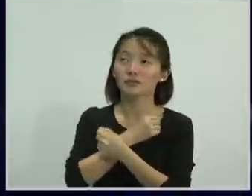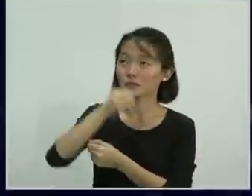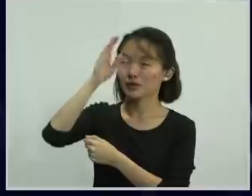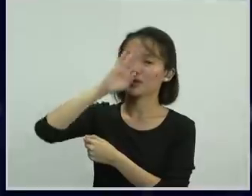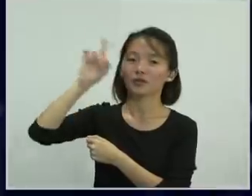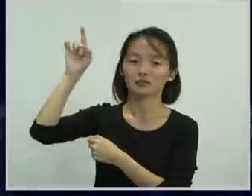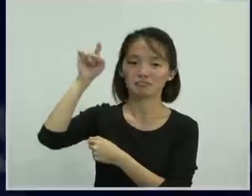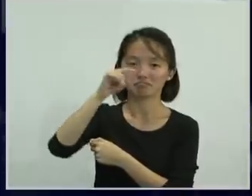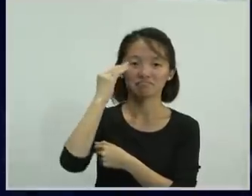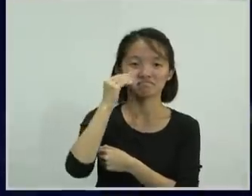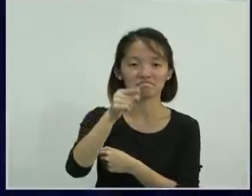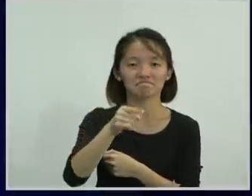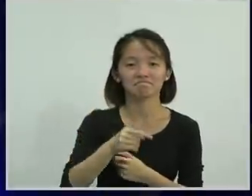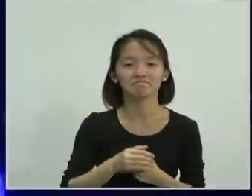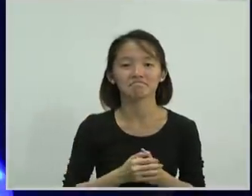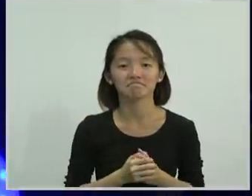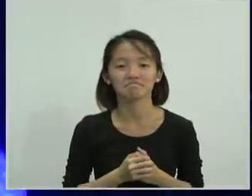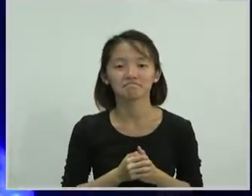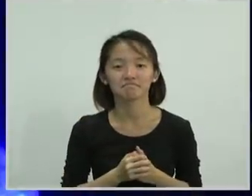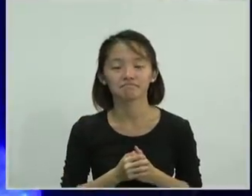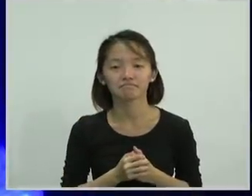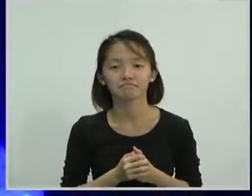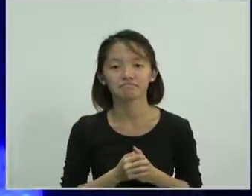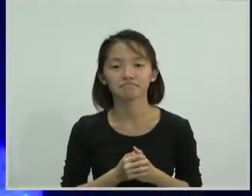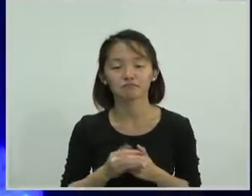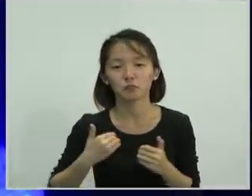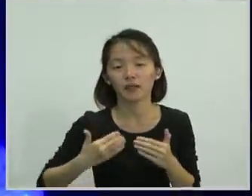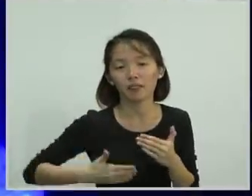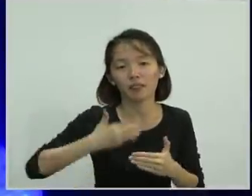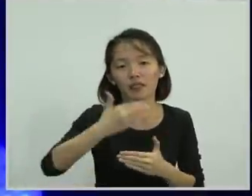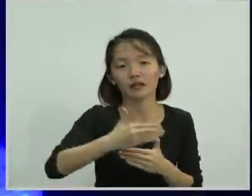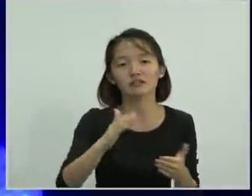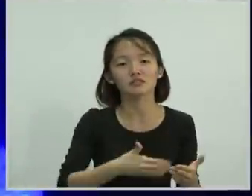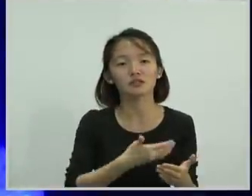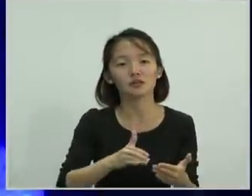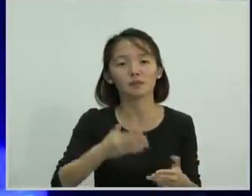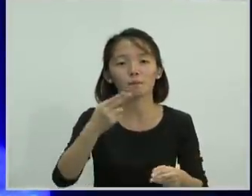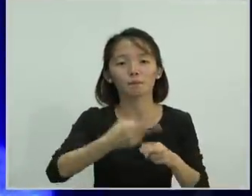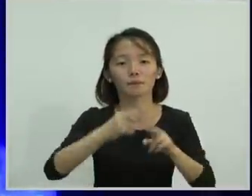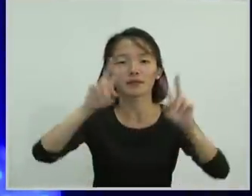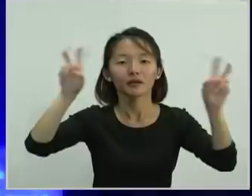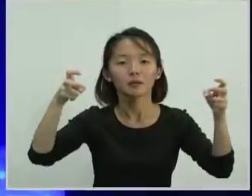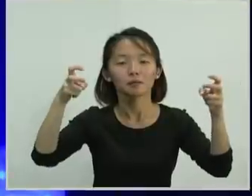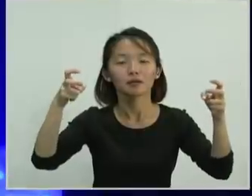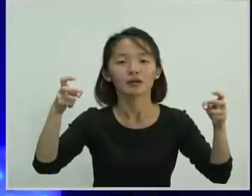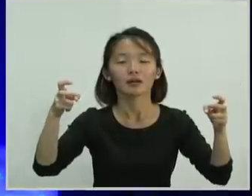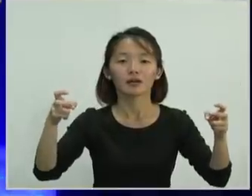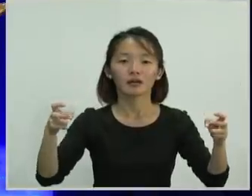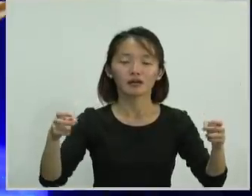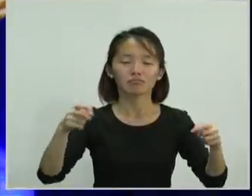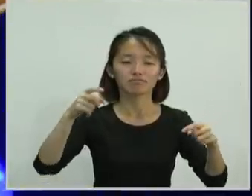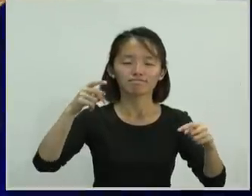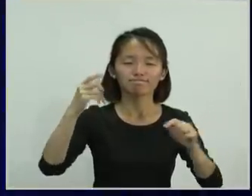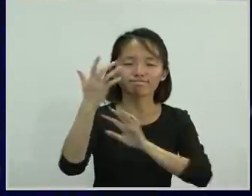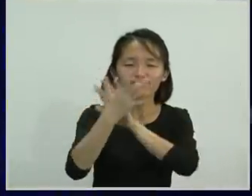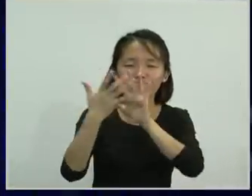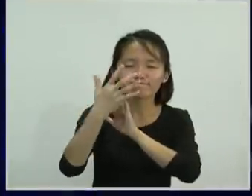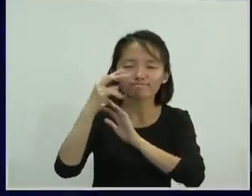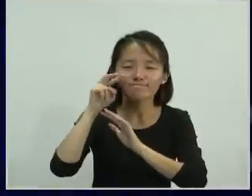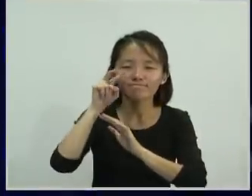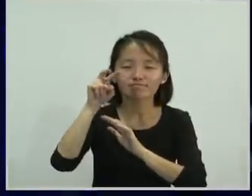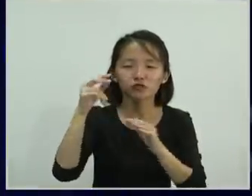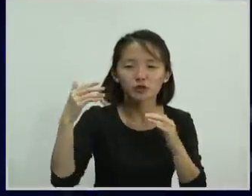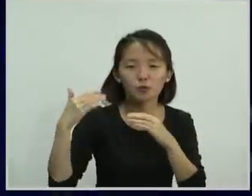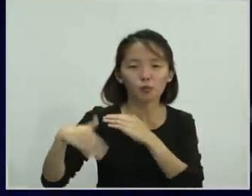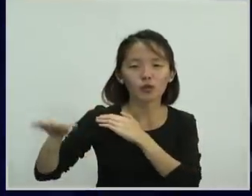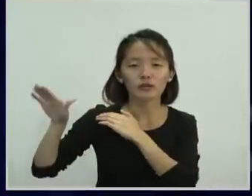My next song is called Invisible Wings. God is my invisible wings. He